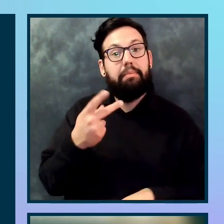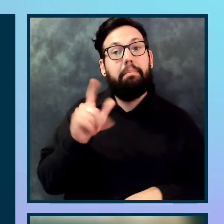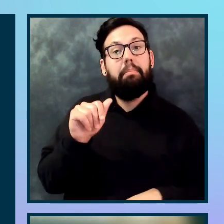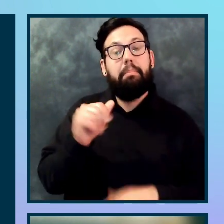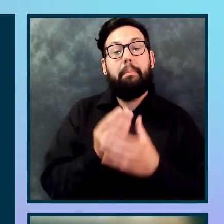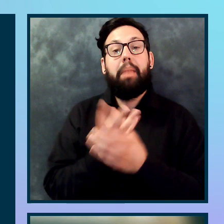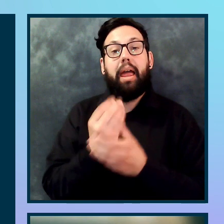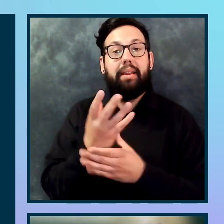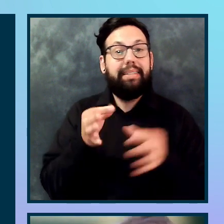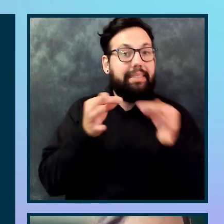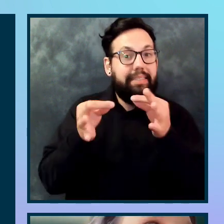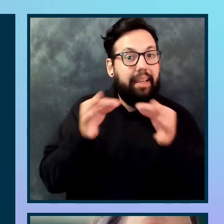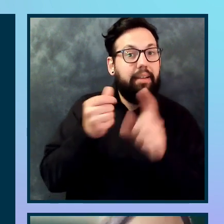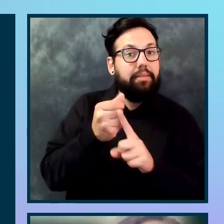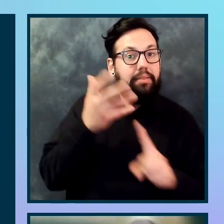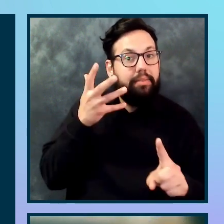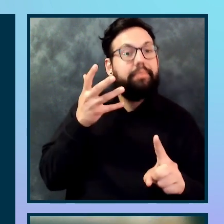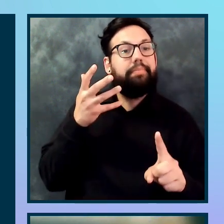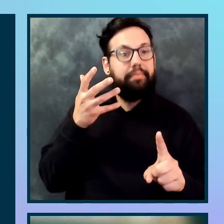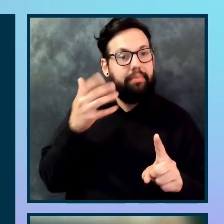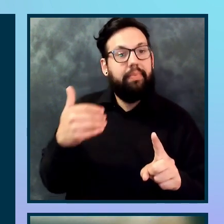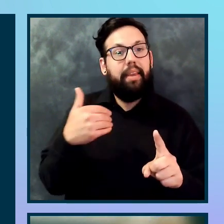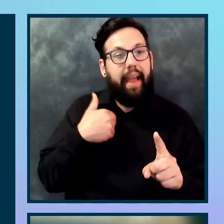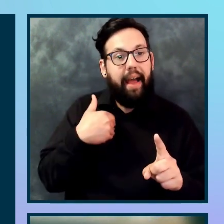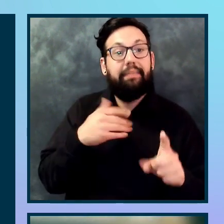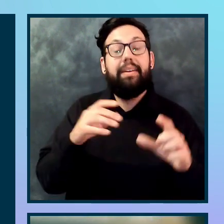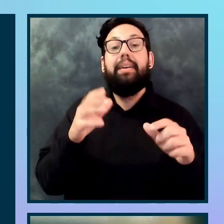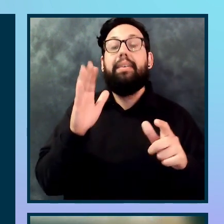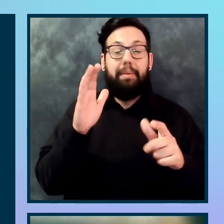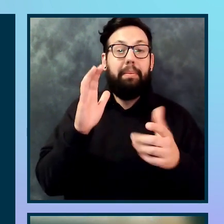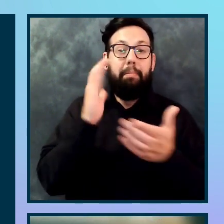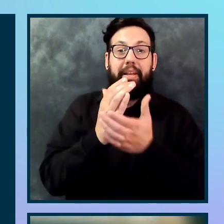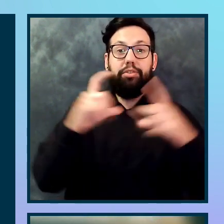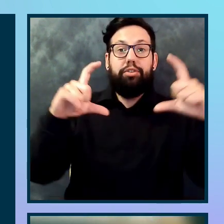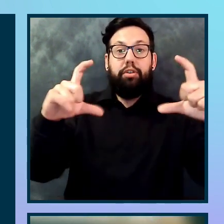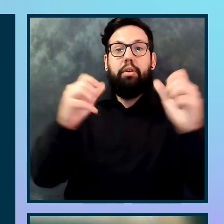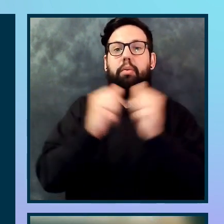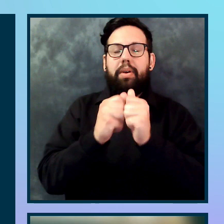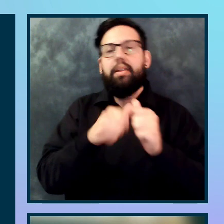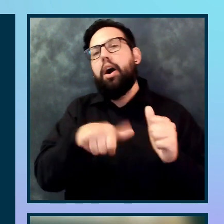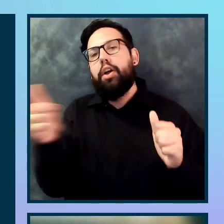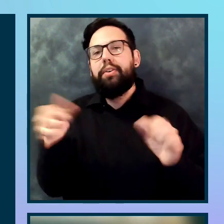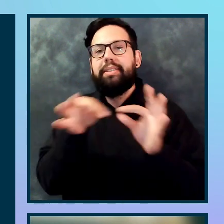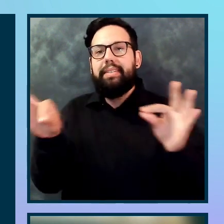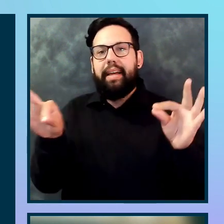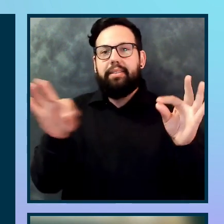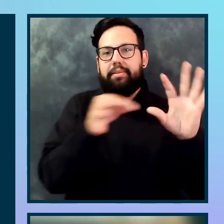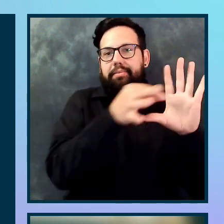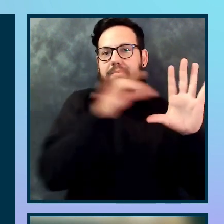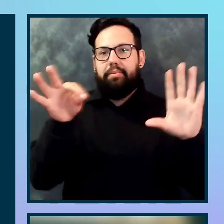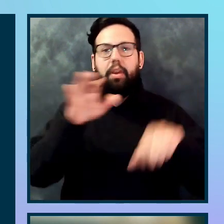plant picture, we've got a text overlay of the plant's name, Monstera delicosa. It's